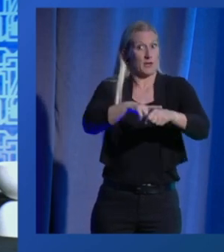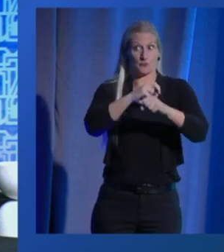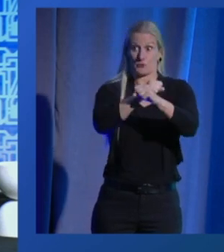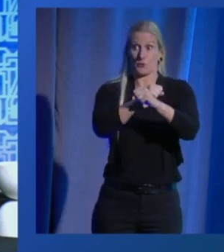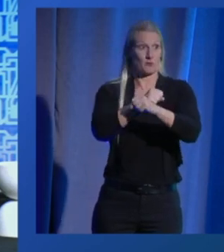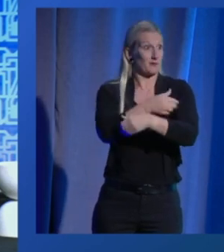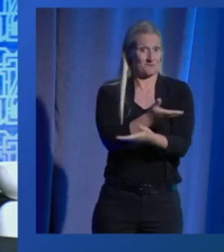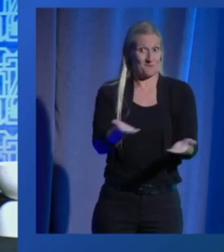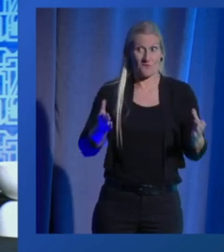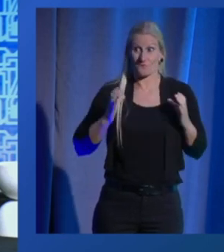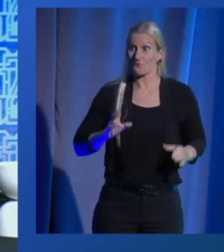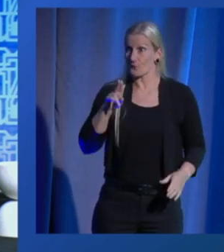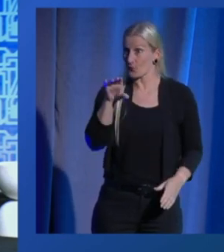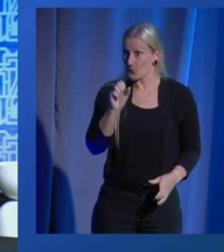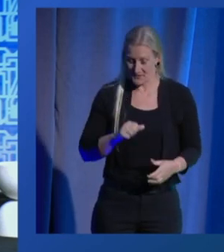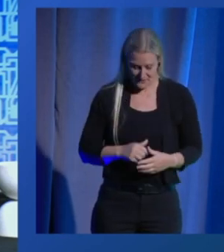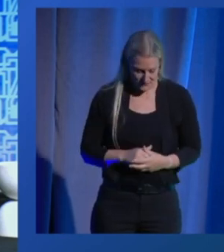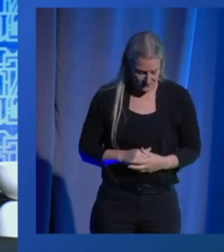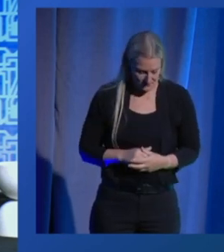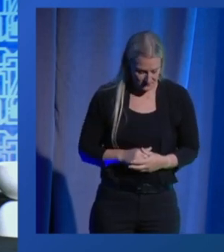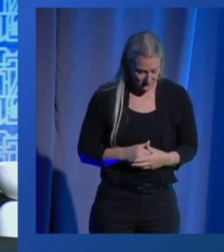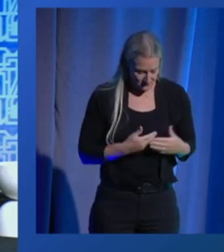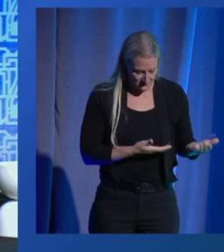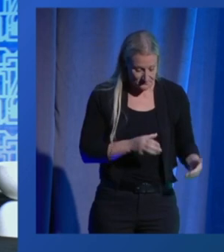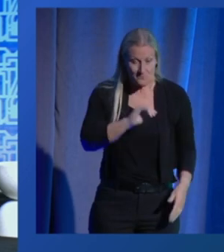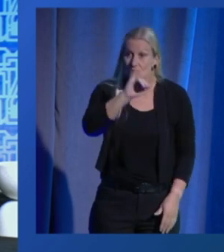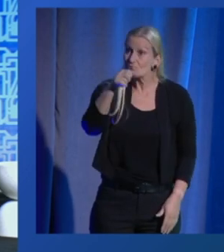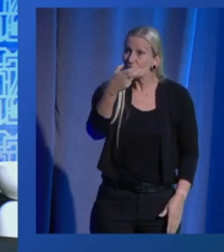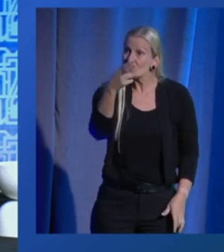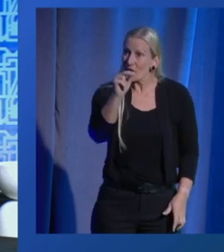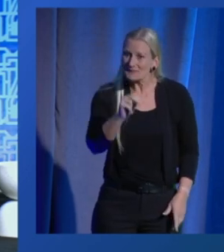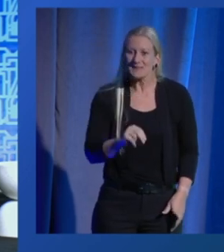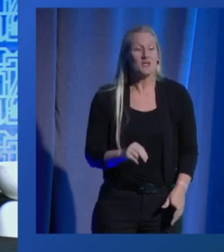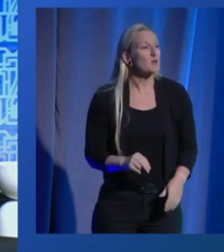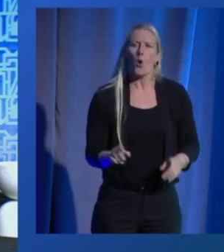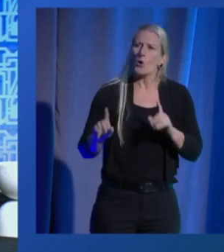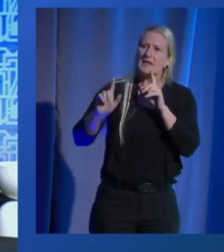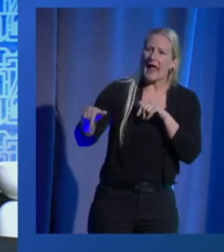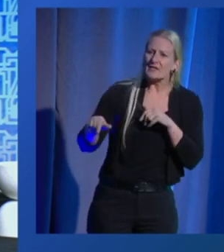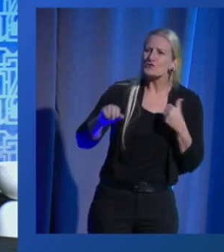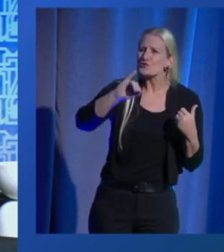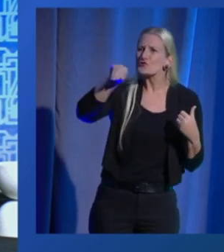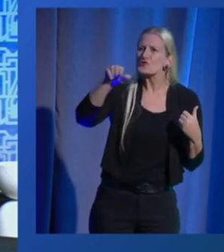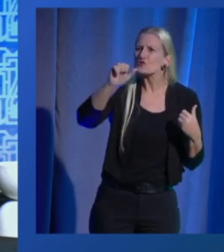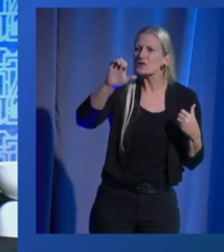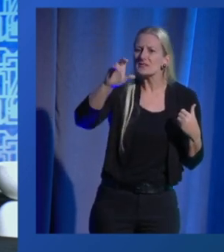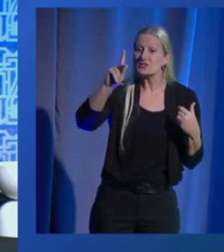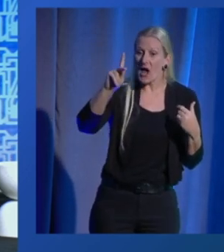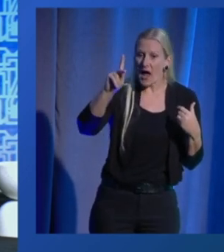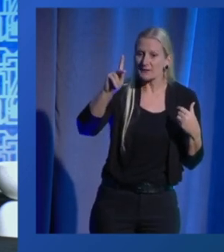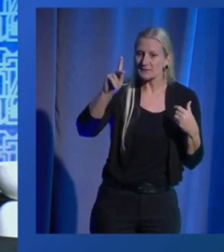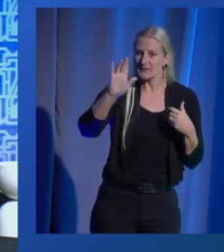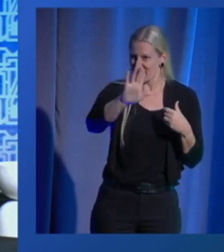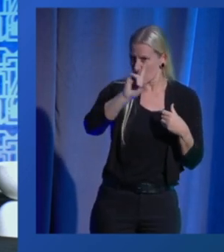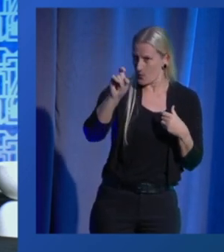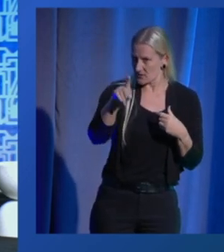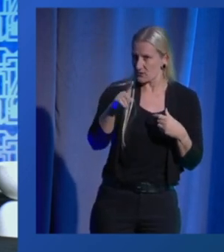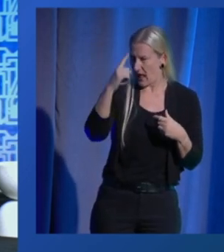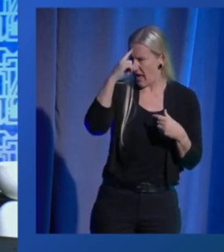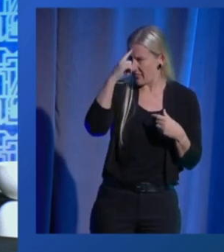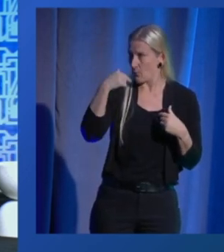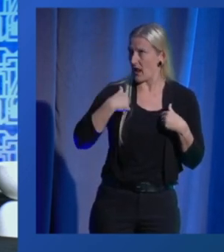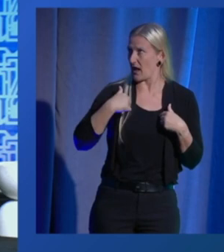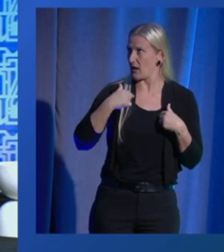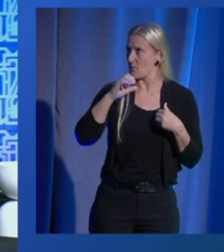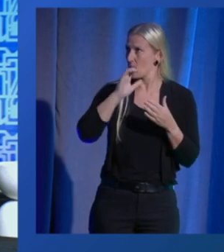John hi I'm Donn Brennan uh to answer Jack inman's question I think I first interacted with geospatial intelligence when I turned 16